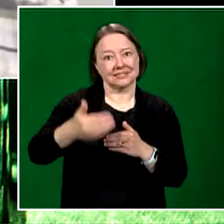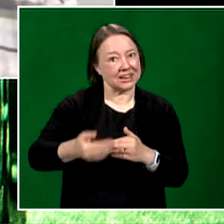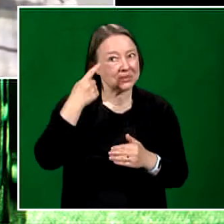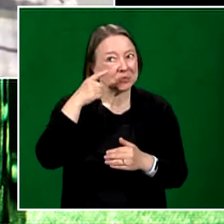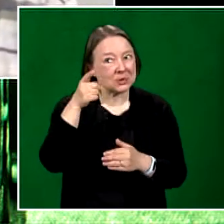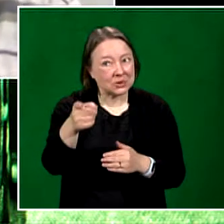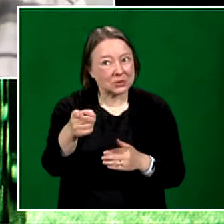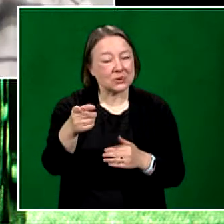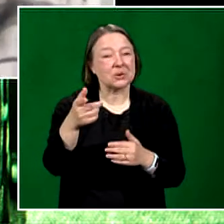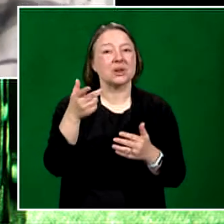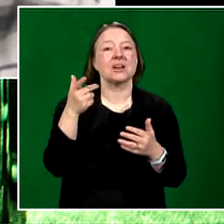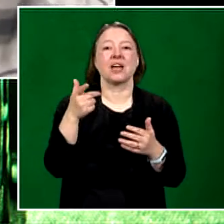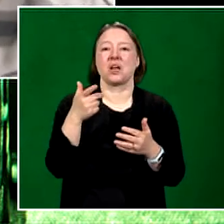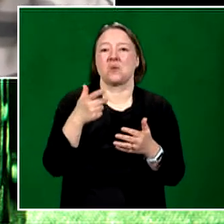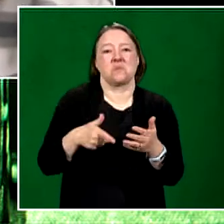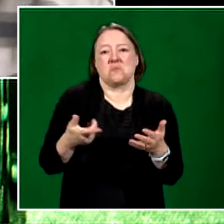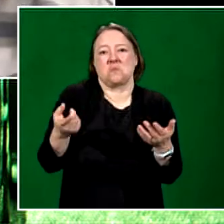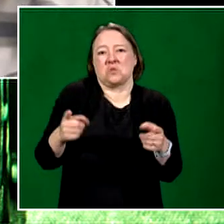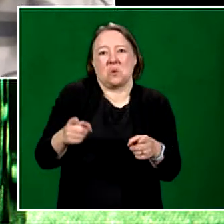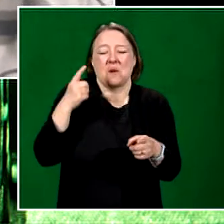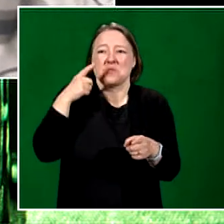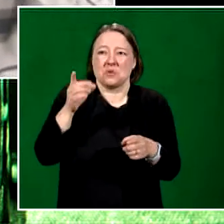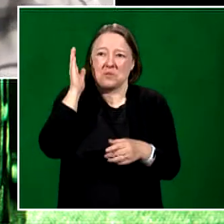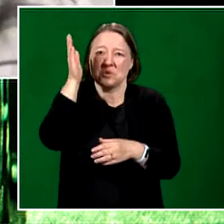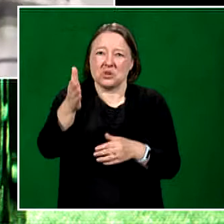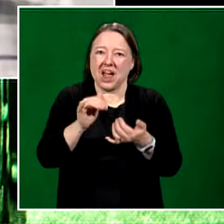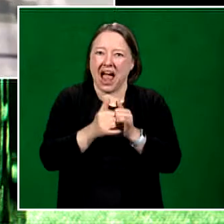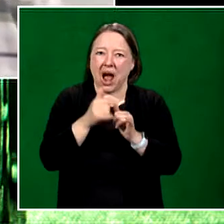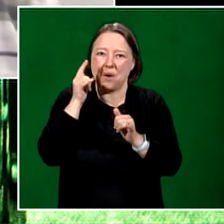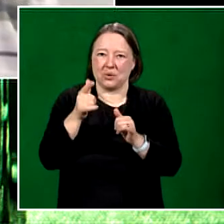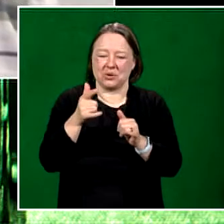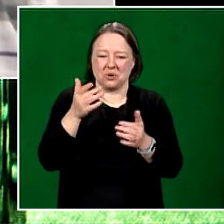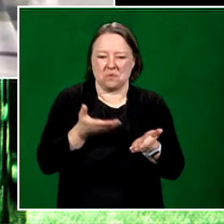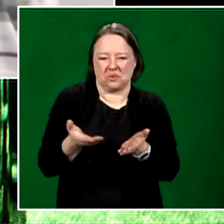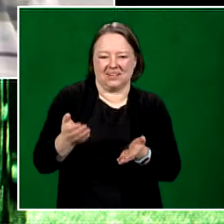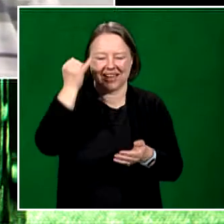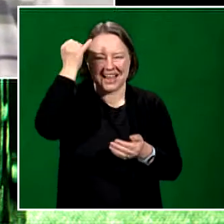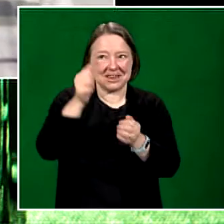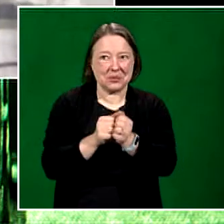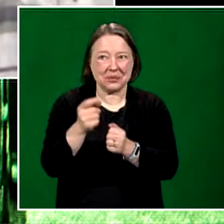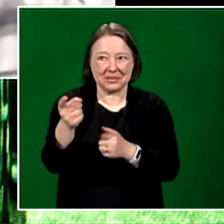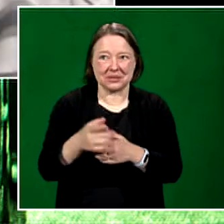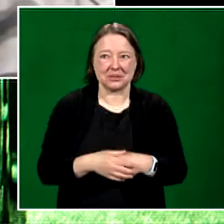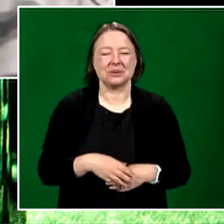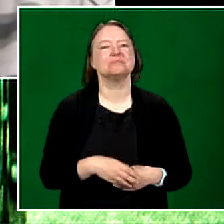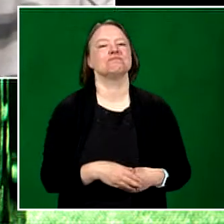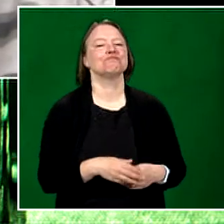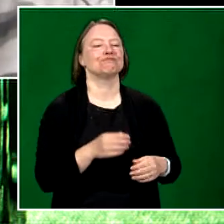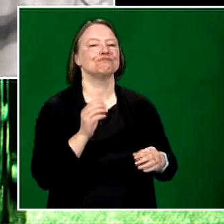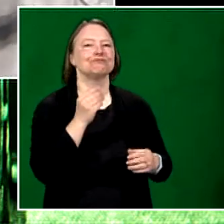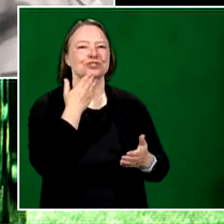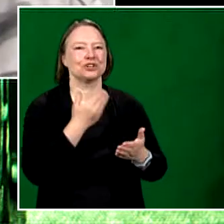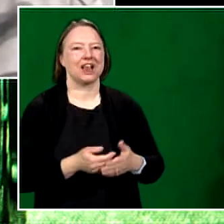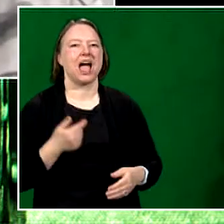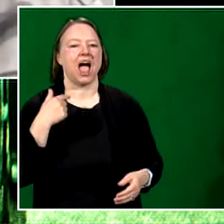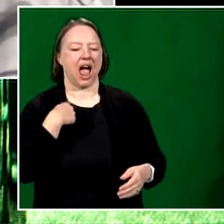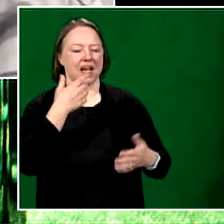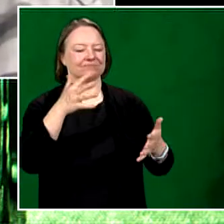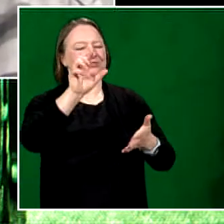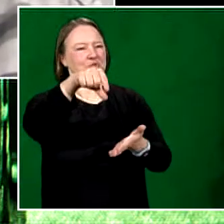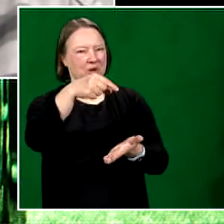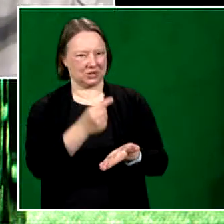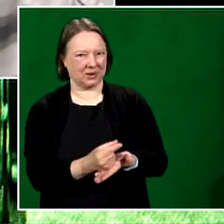you, and what's going on for you in the future, and how are you going to carry this idea with you? Good. So I